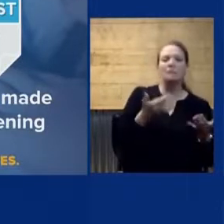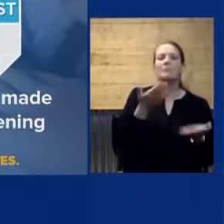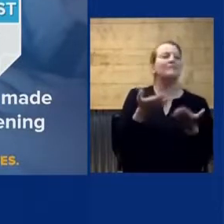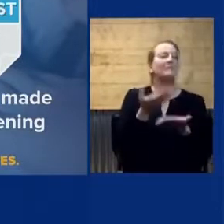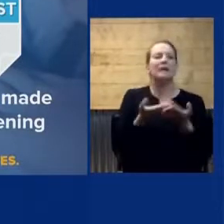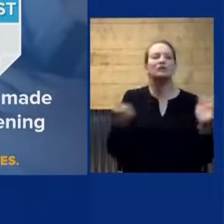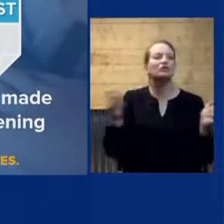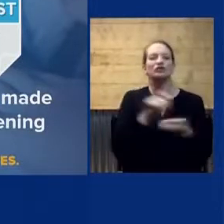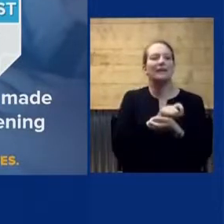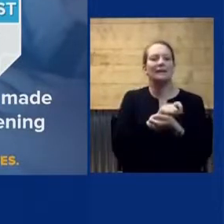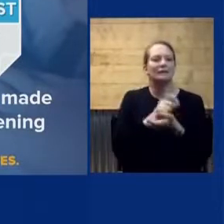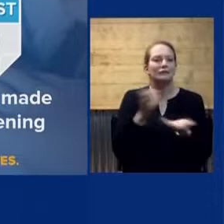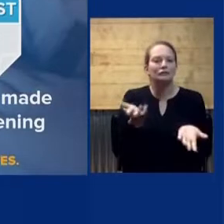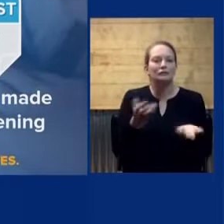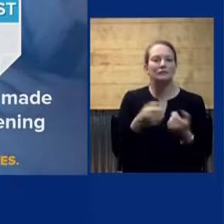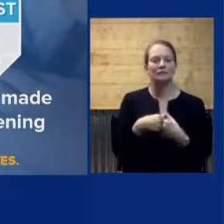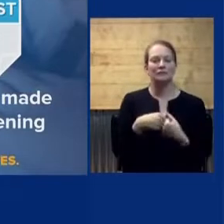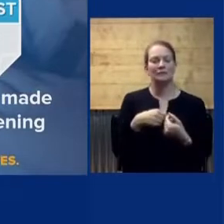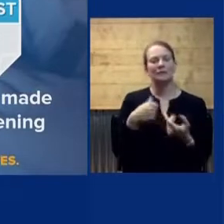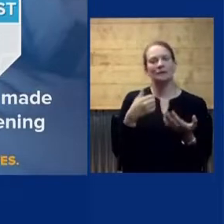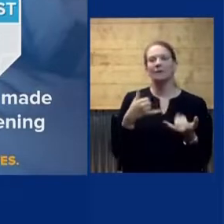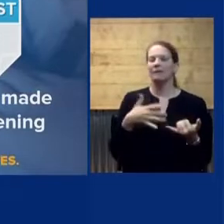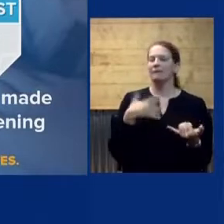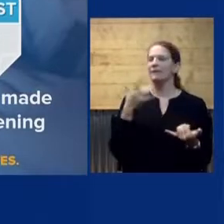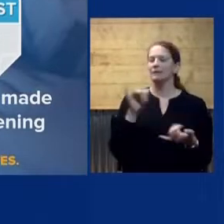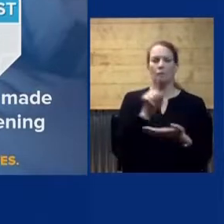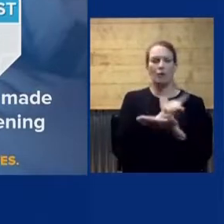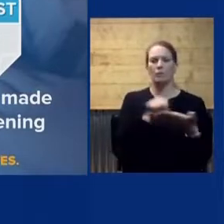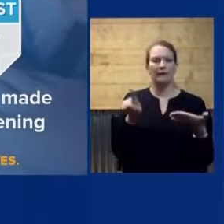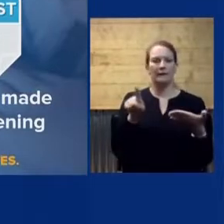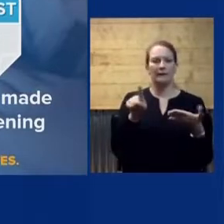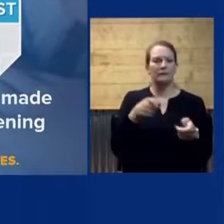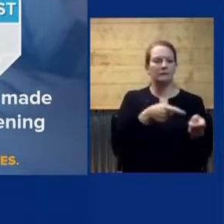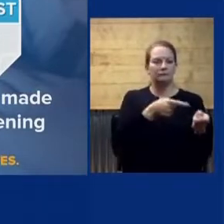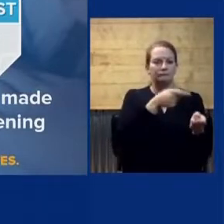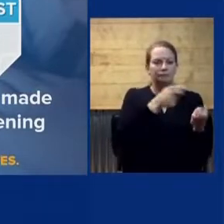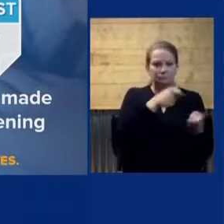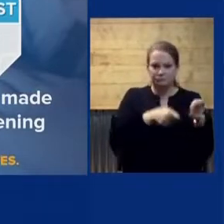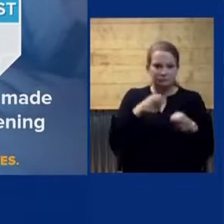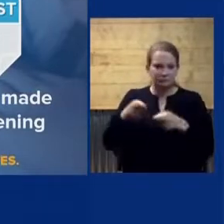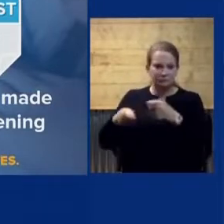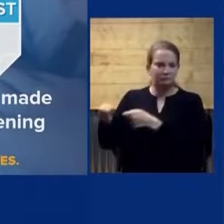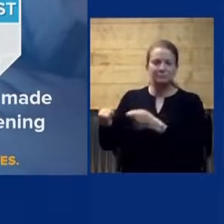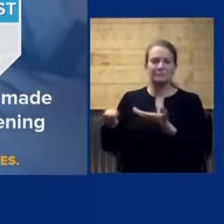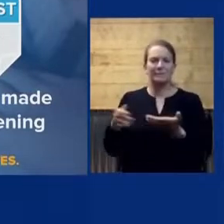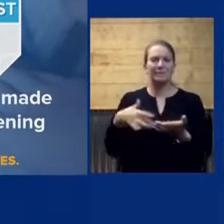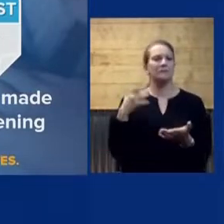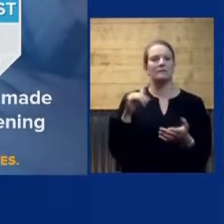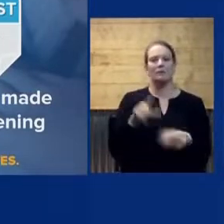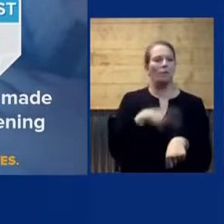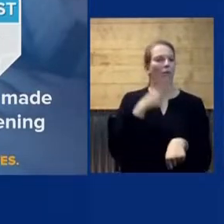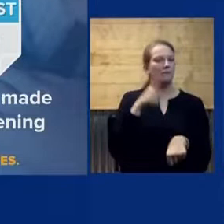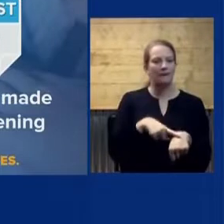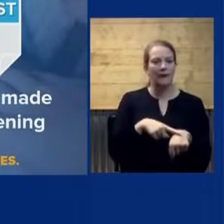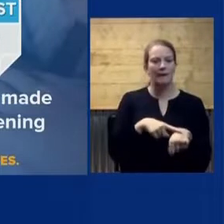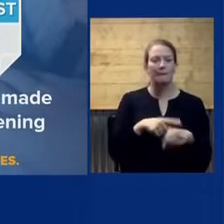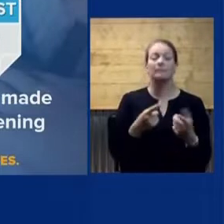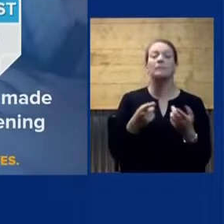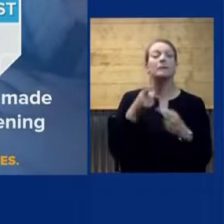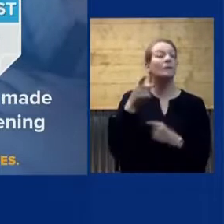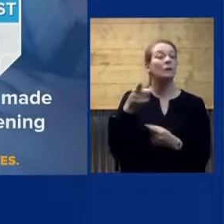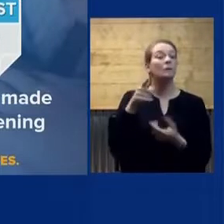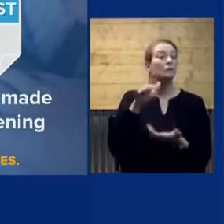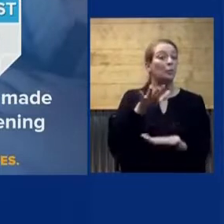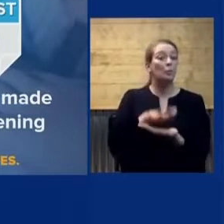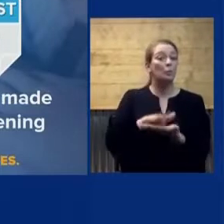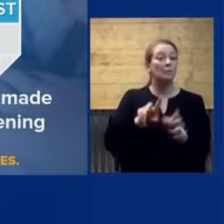a week can be a lifetime with this COVID virus because everything changes so quickly. The schools say they need a